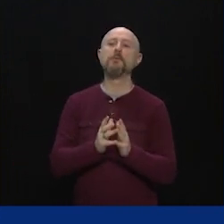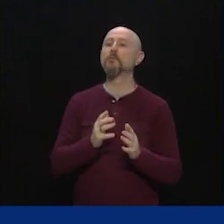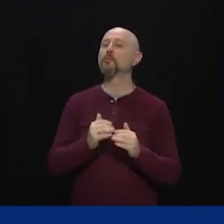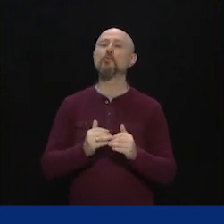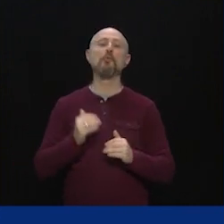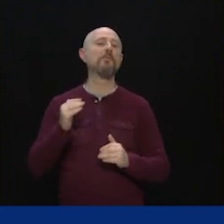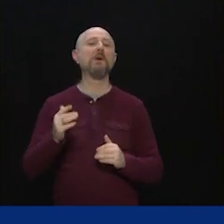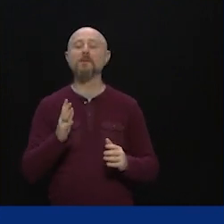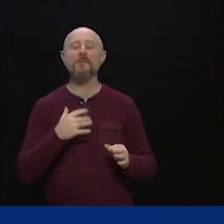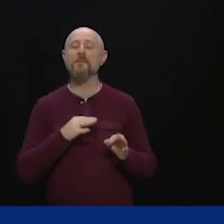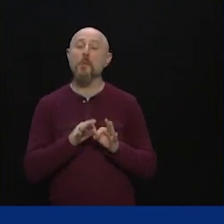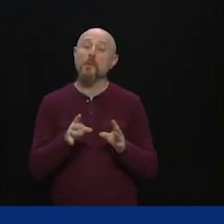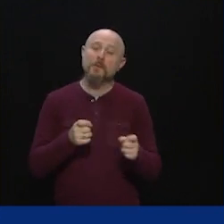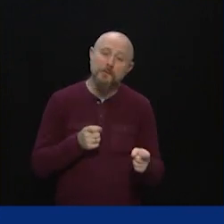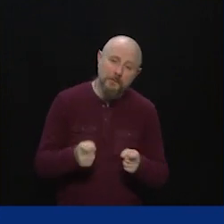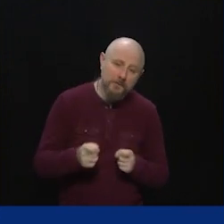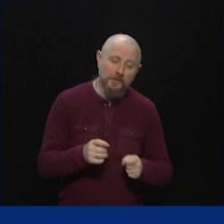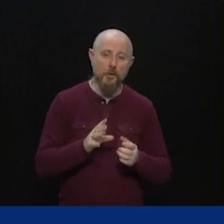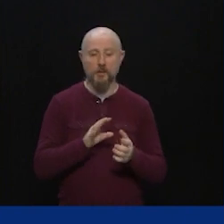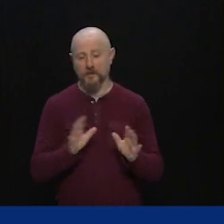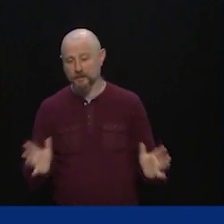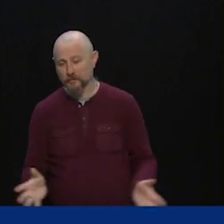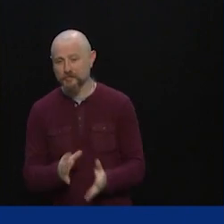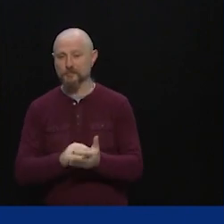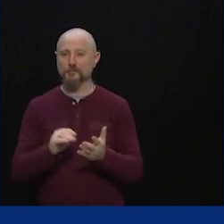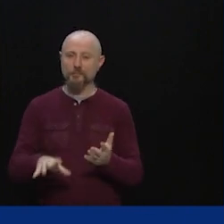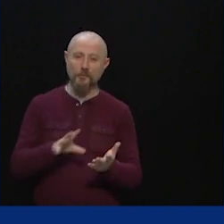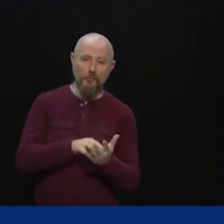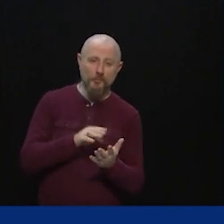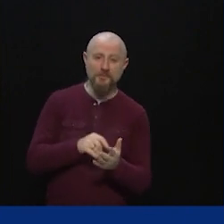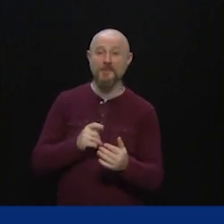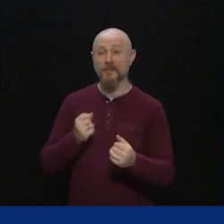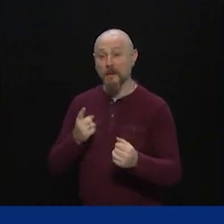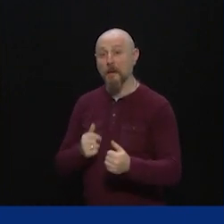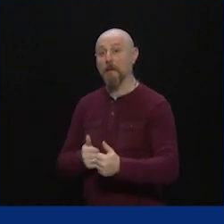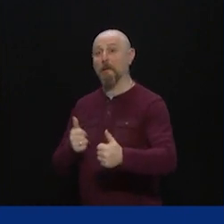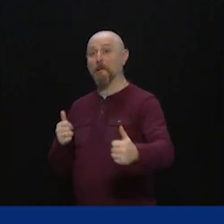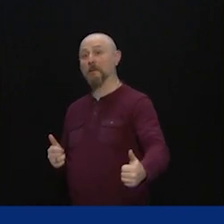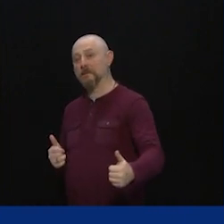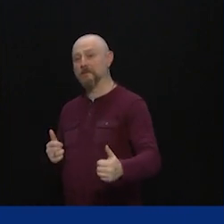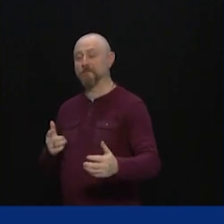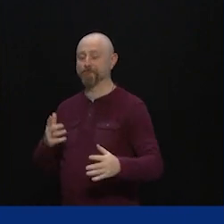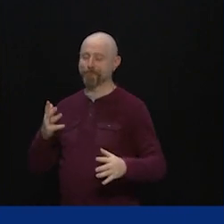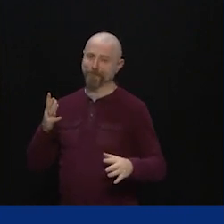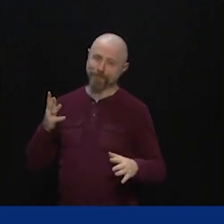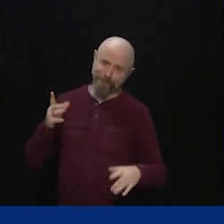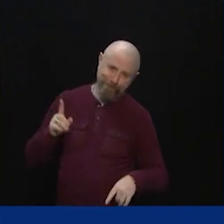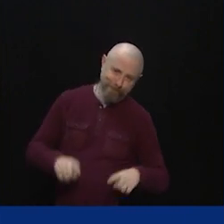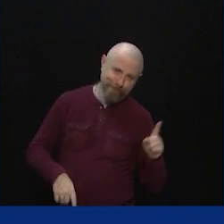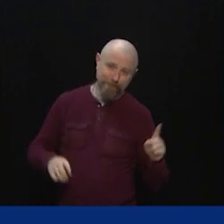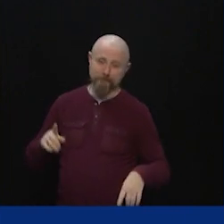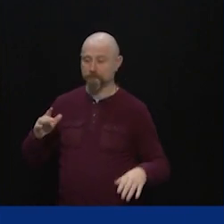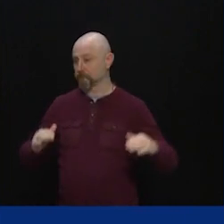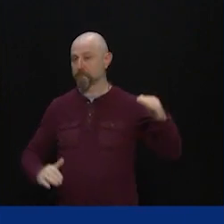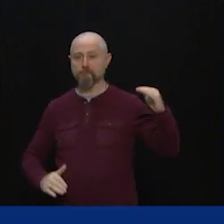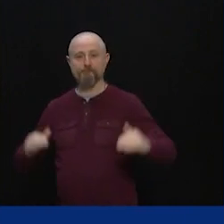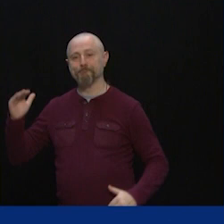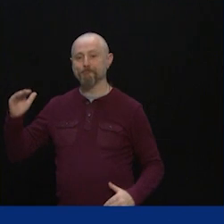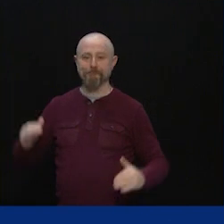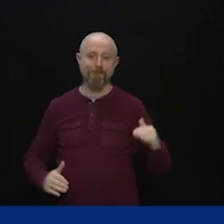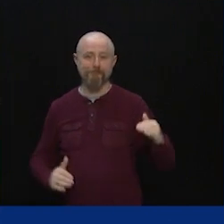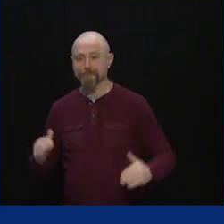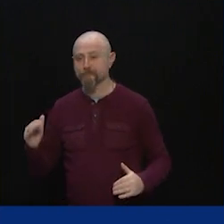remotely and the disparities among communities across the state. And we saw the digital divide became a canyon